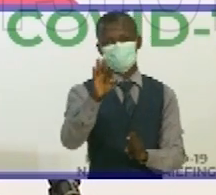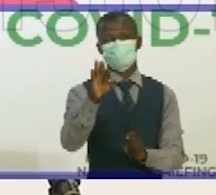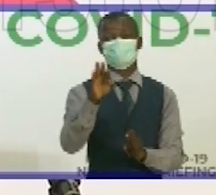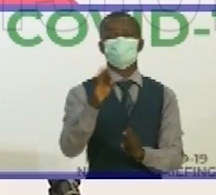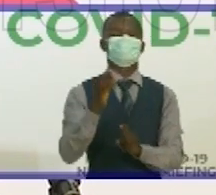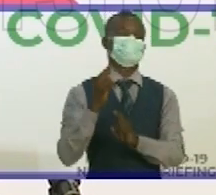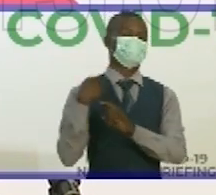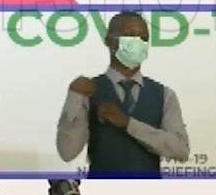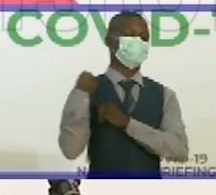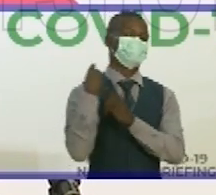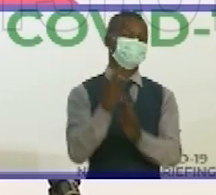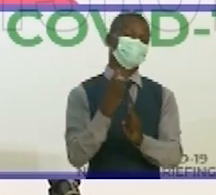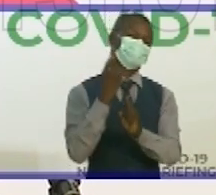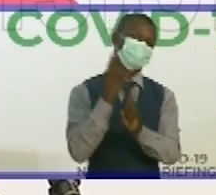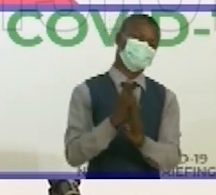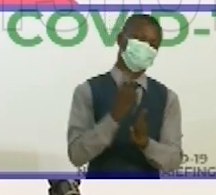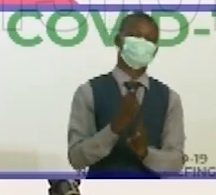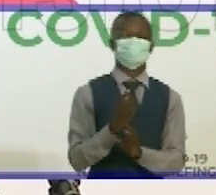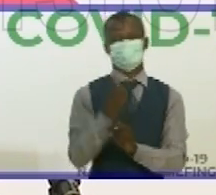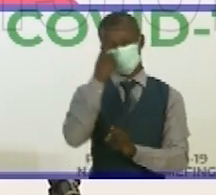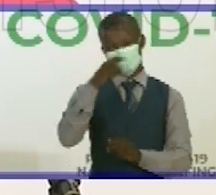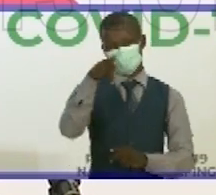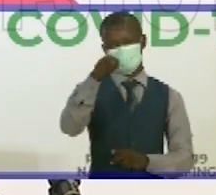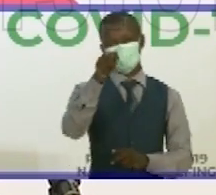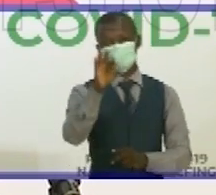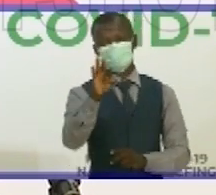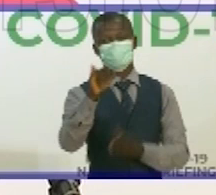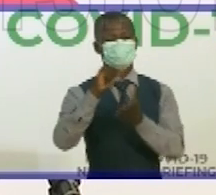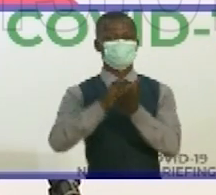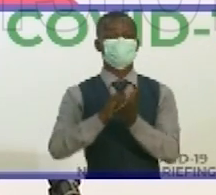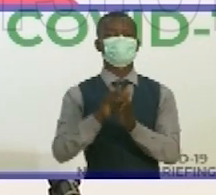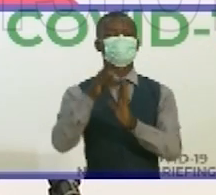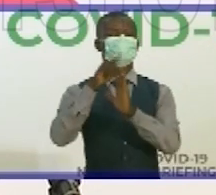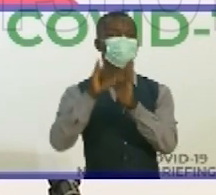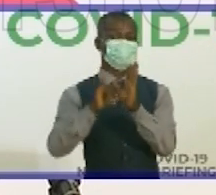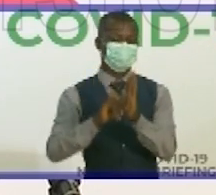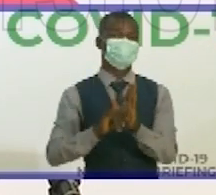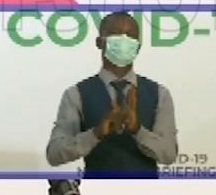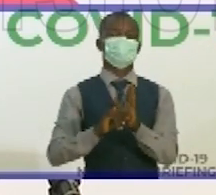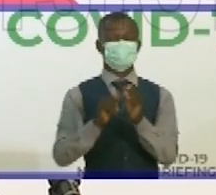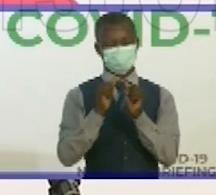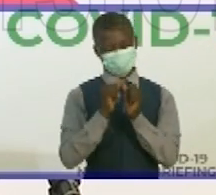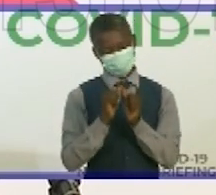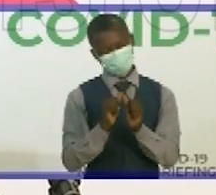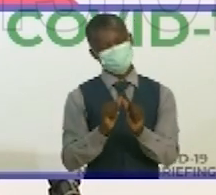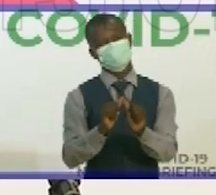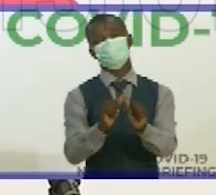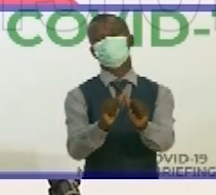regular exercise for the PTF, and that policy would be sustained.